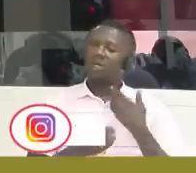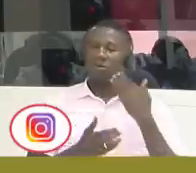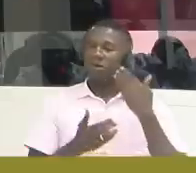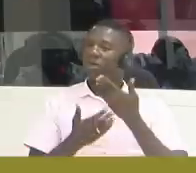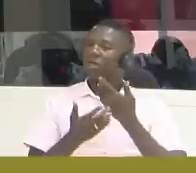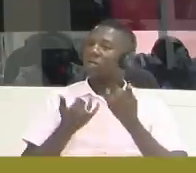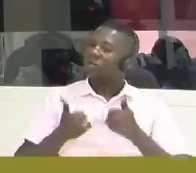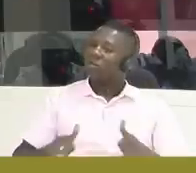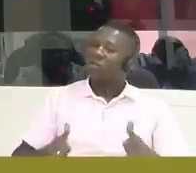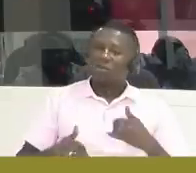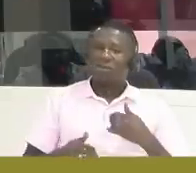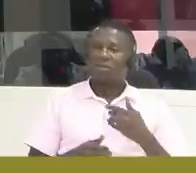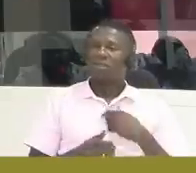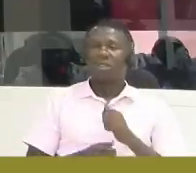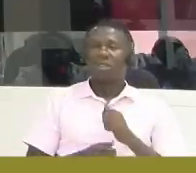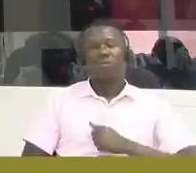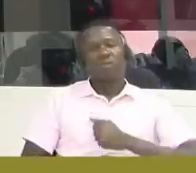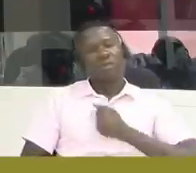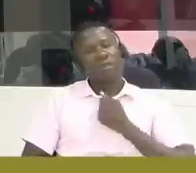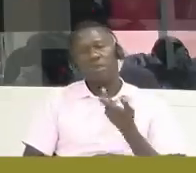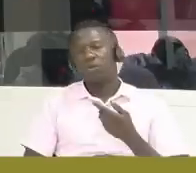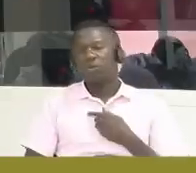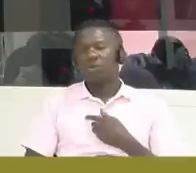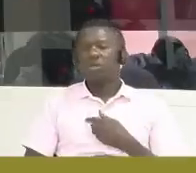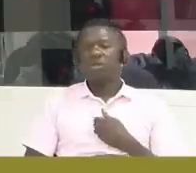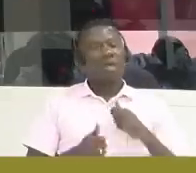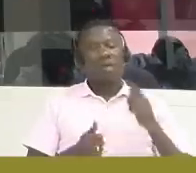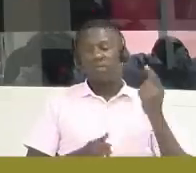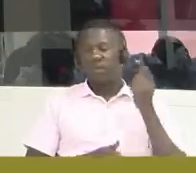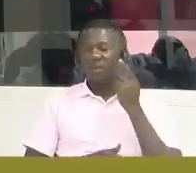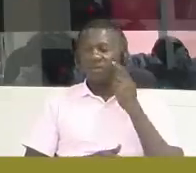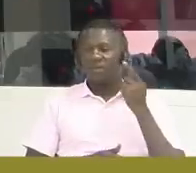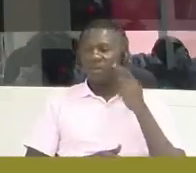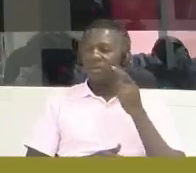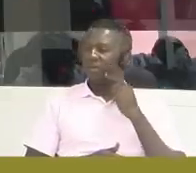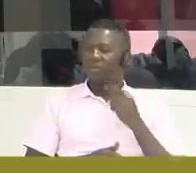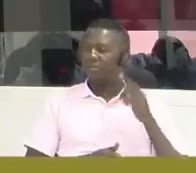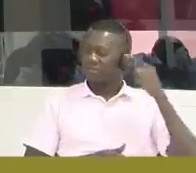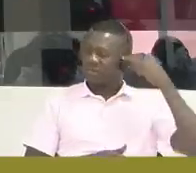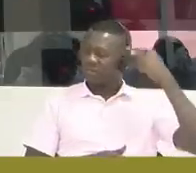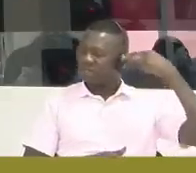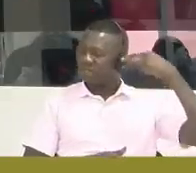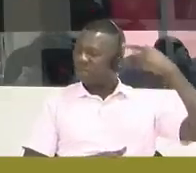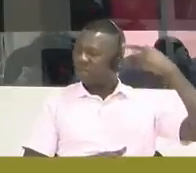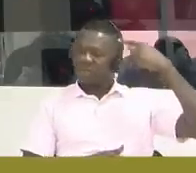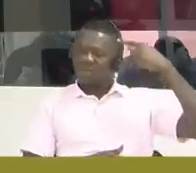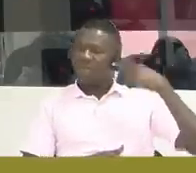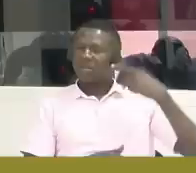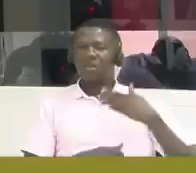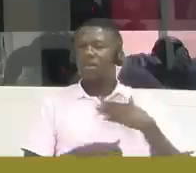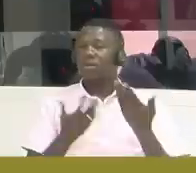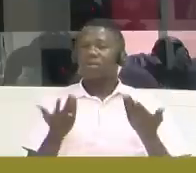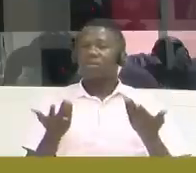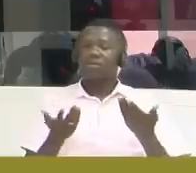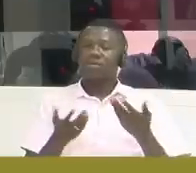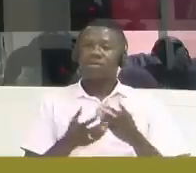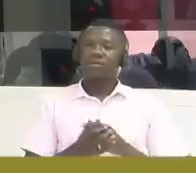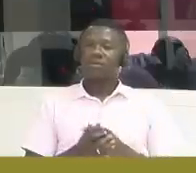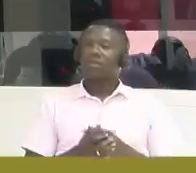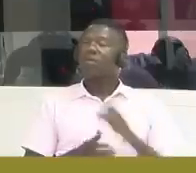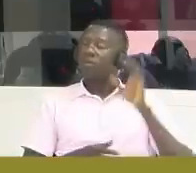me every day after his death. Knowing that I always wanted to be with him,